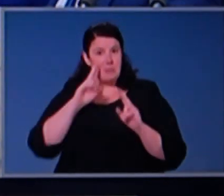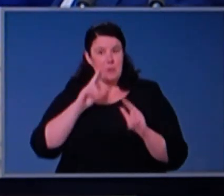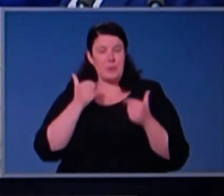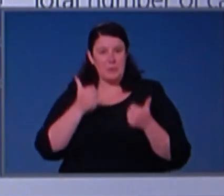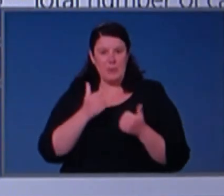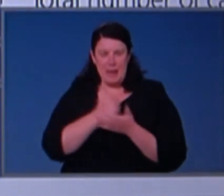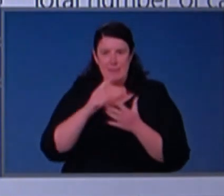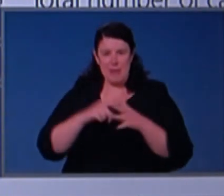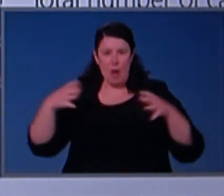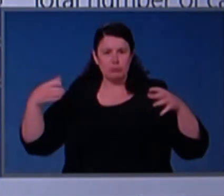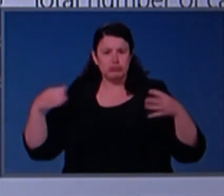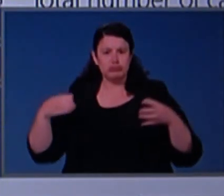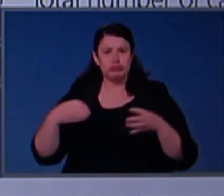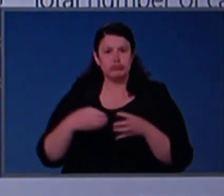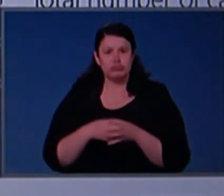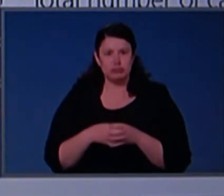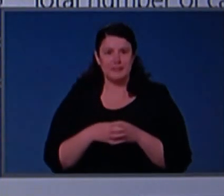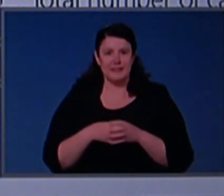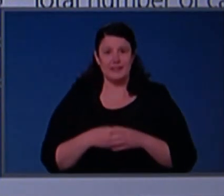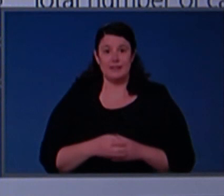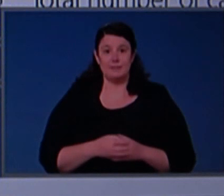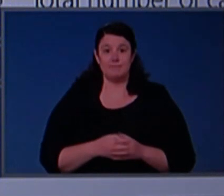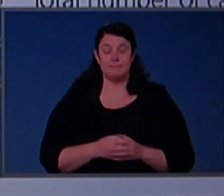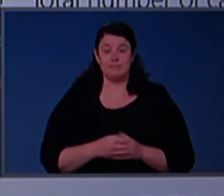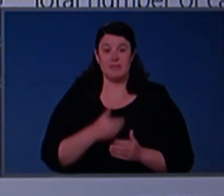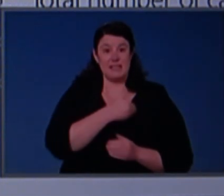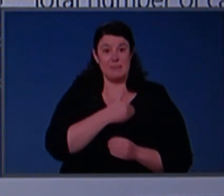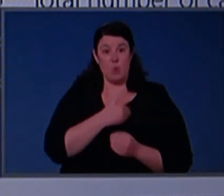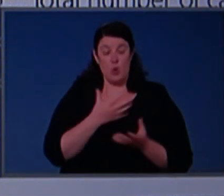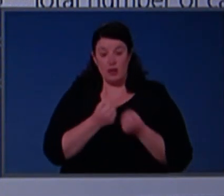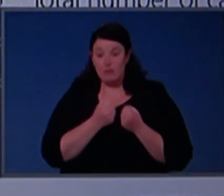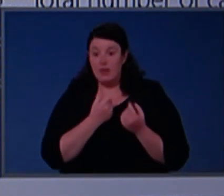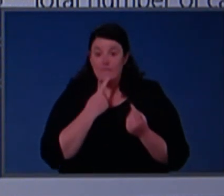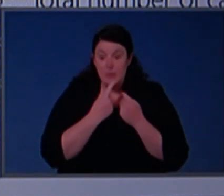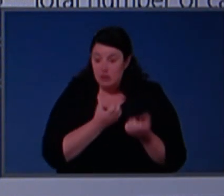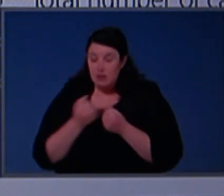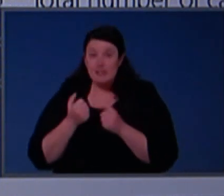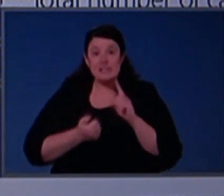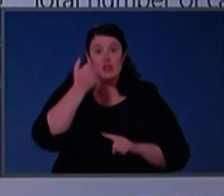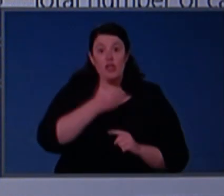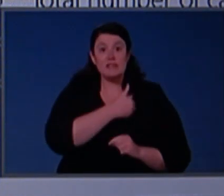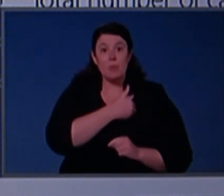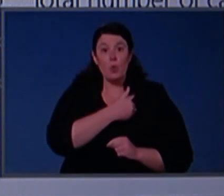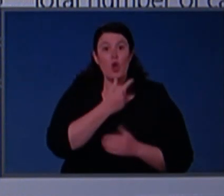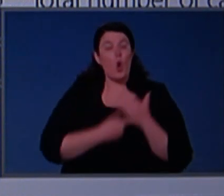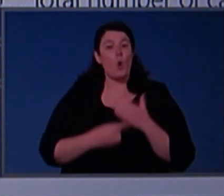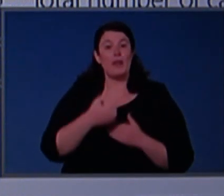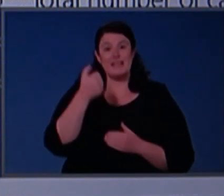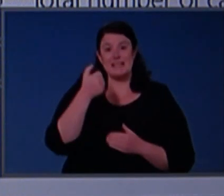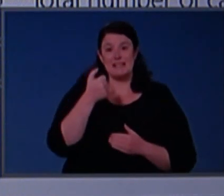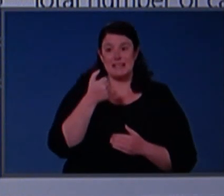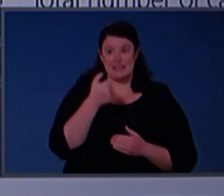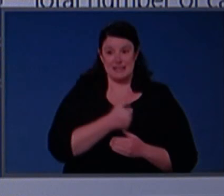curve. As of 6 a.m. this morning, only 13 cases reported